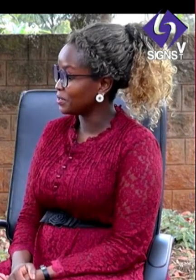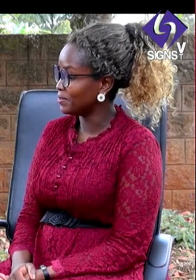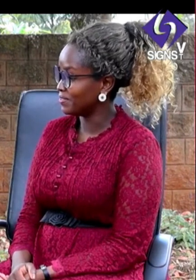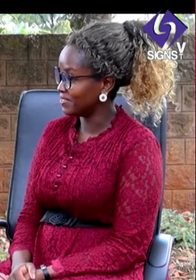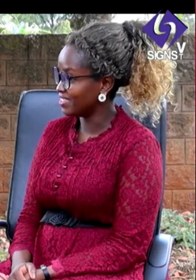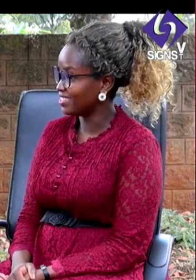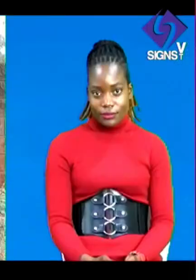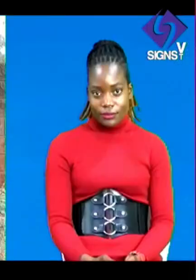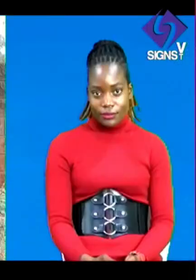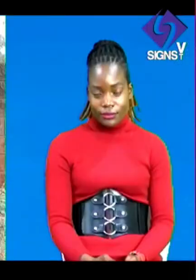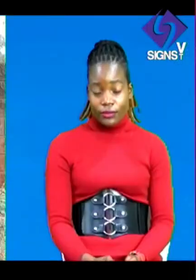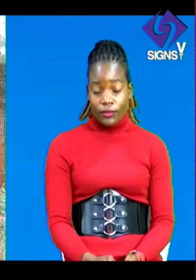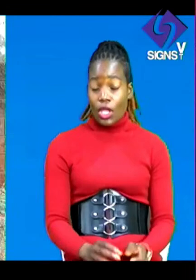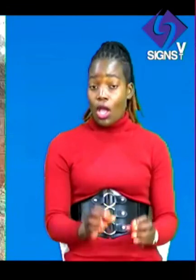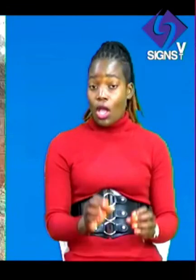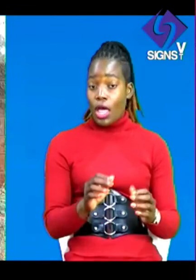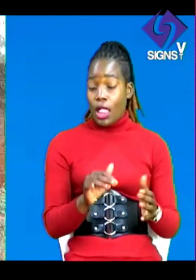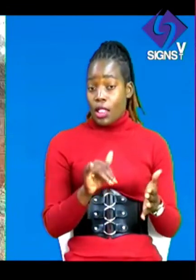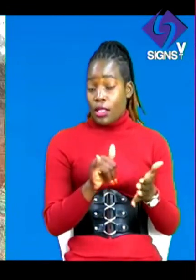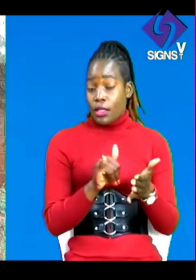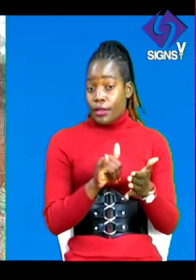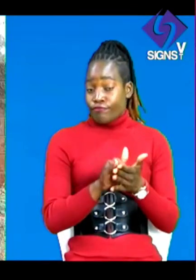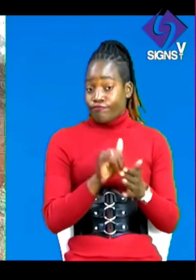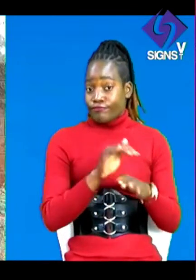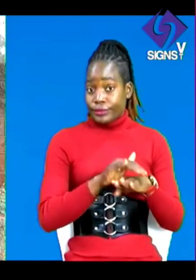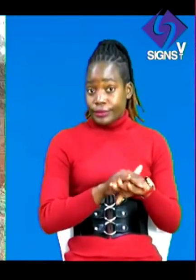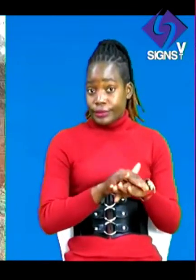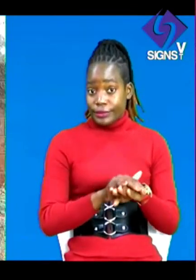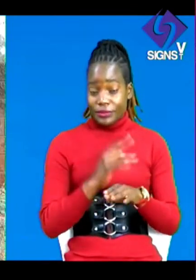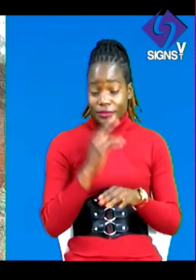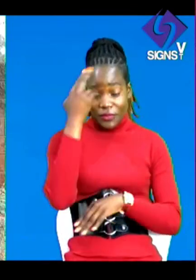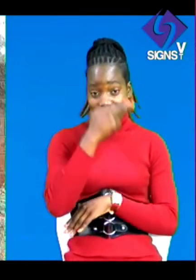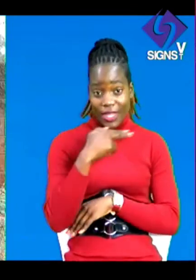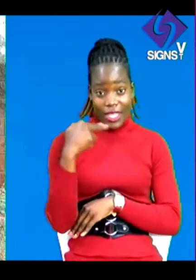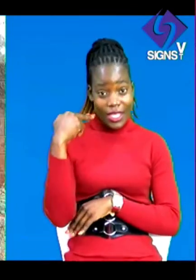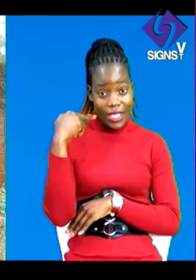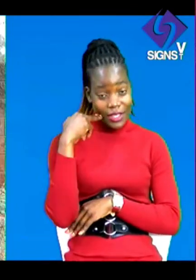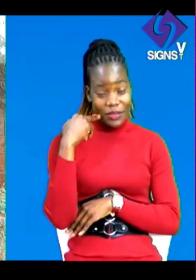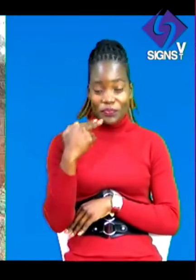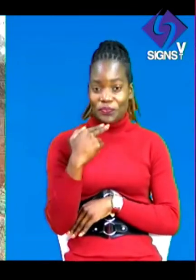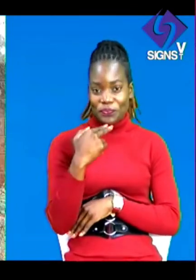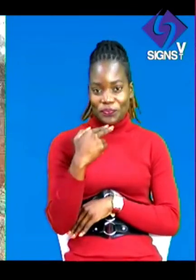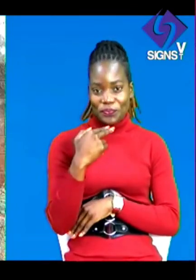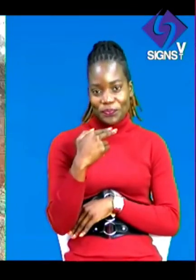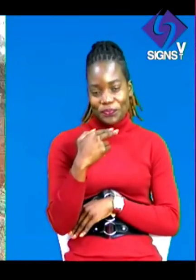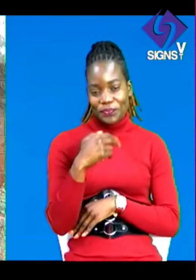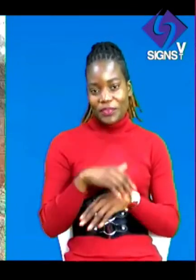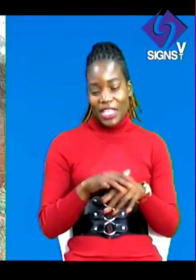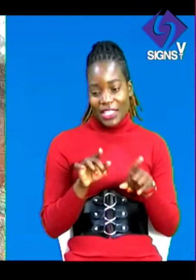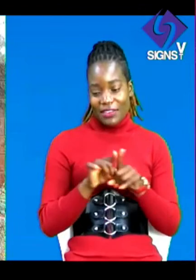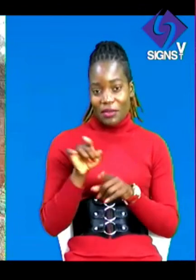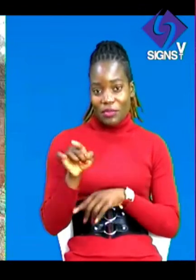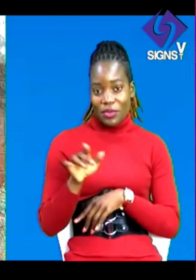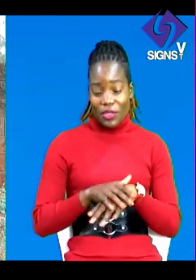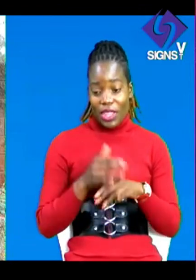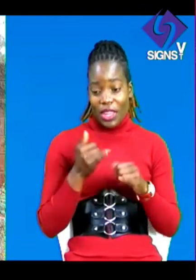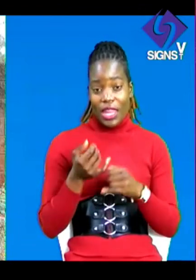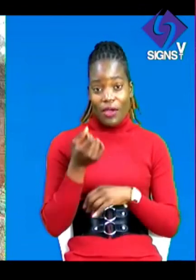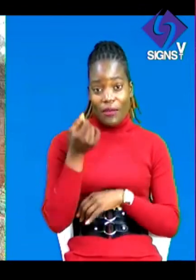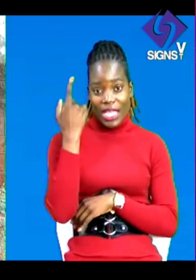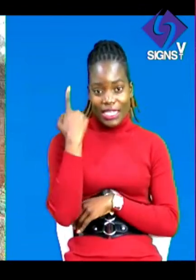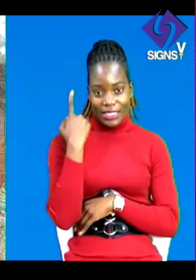modeling. Oh, that's great. Handsome is the key, like you. Now we